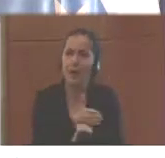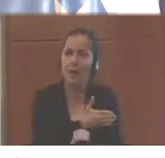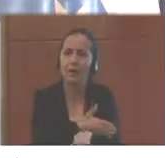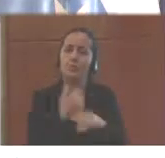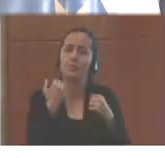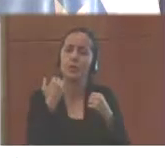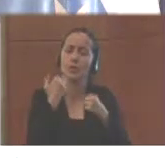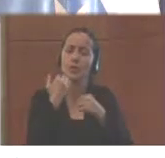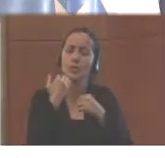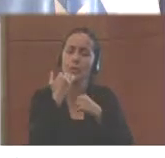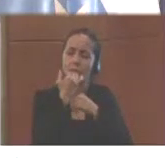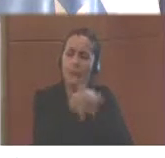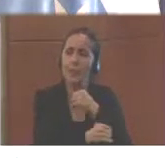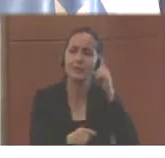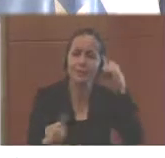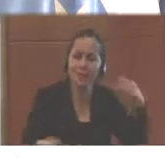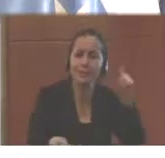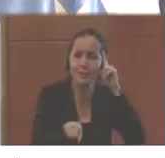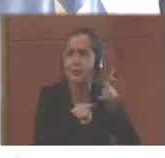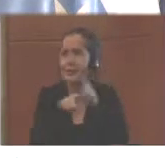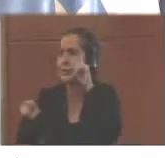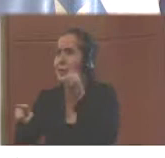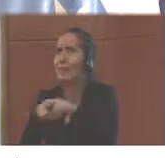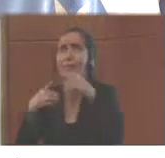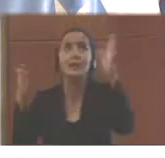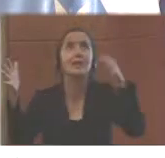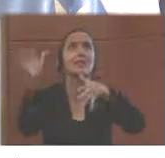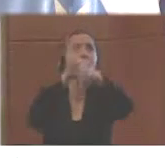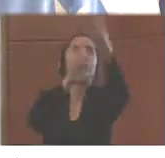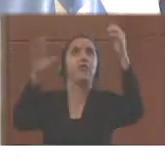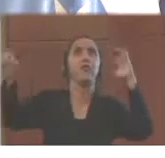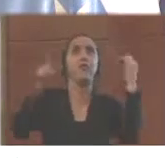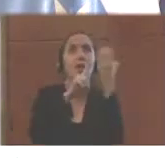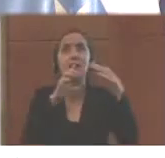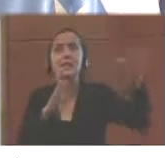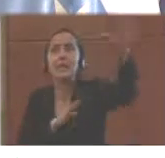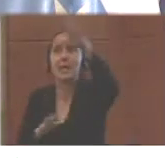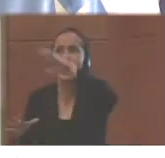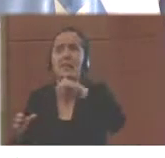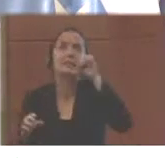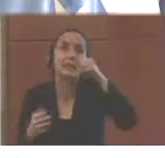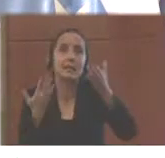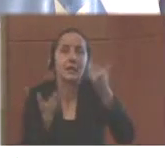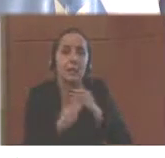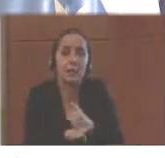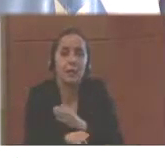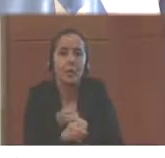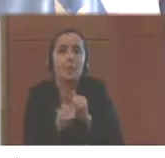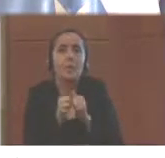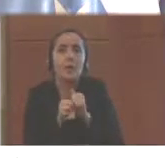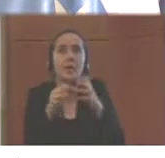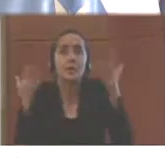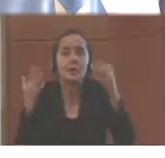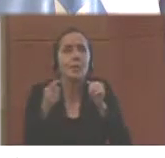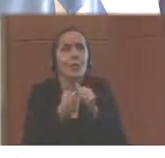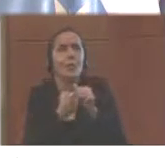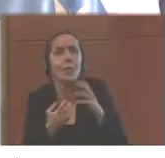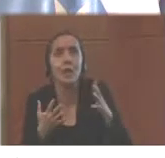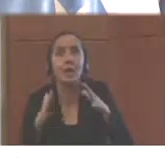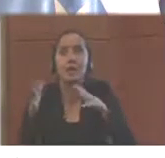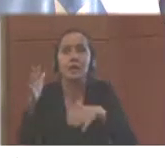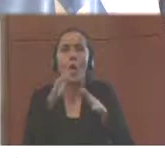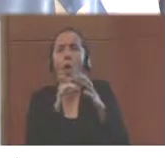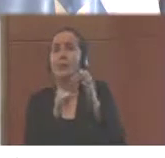our countries sustained that disasters are not natural, even when the event that takes place is natural,